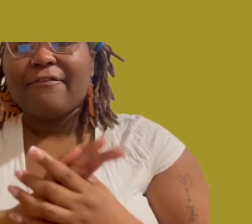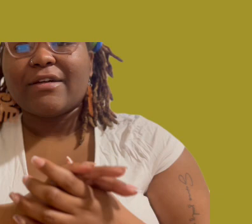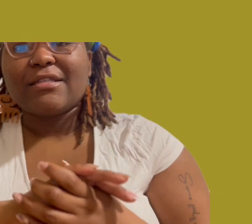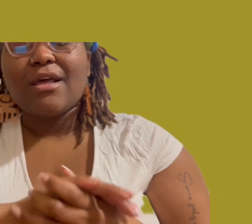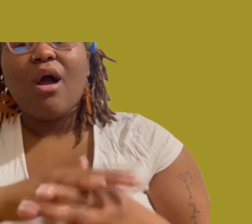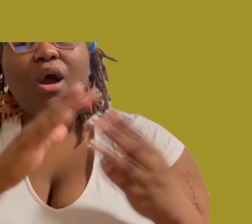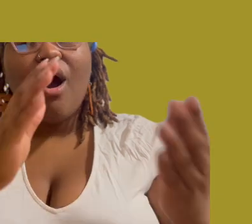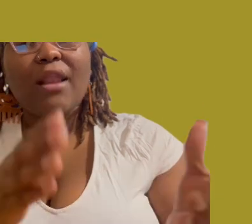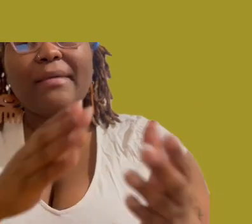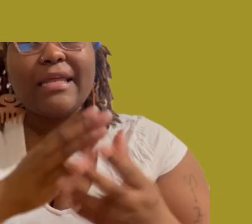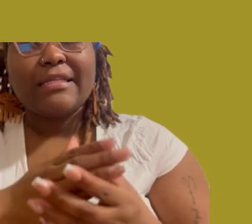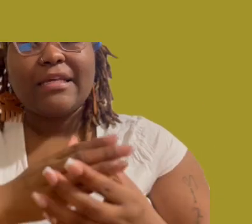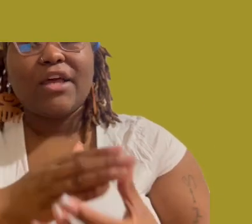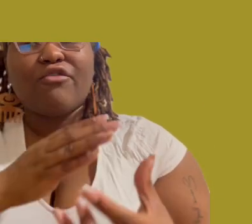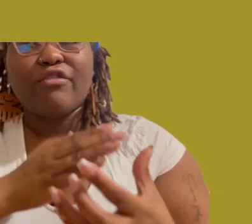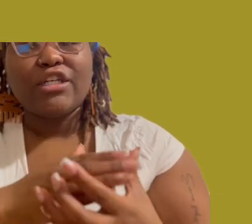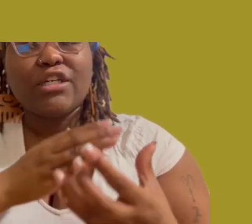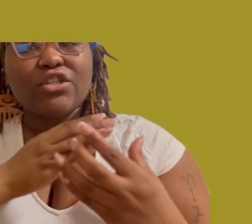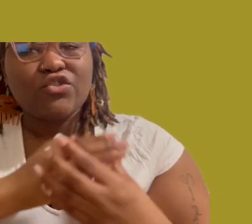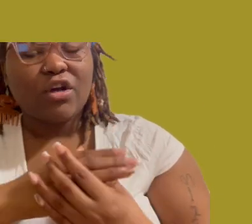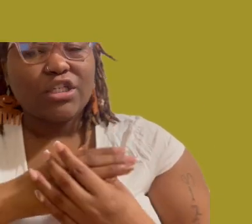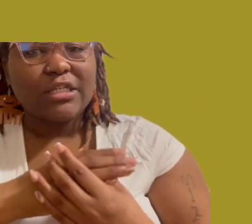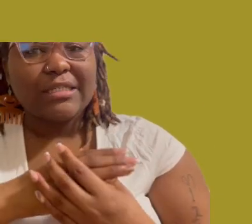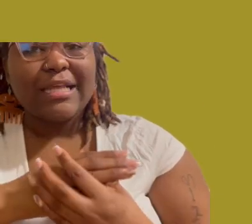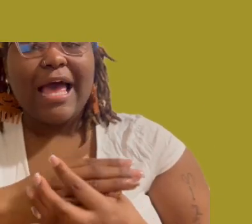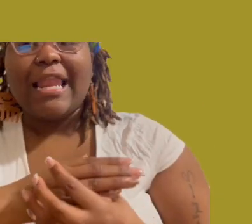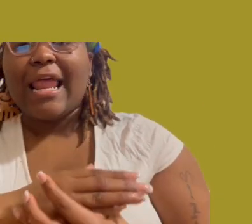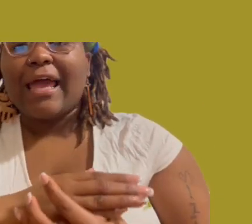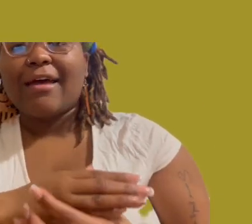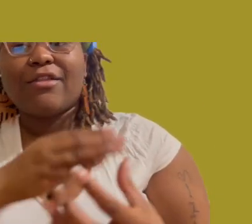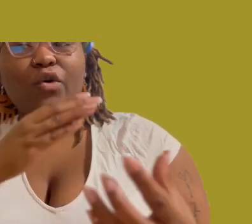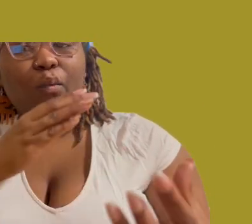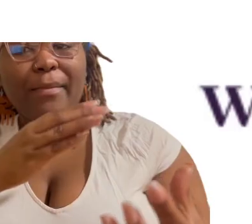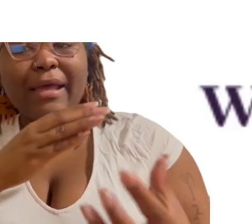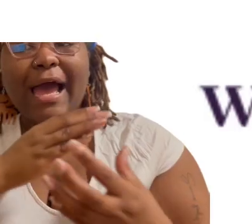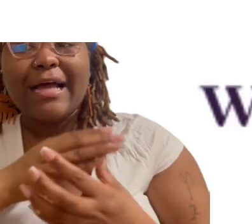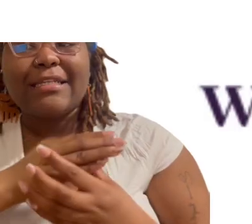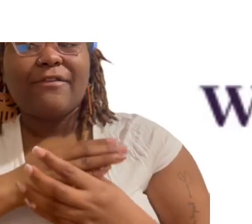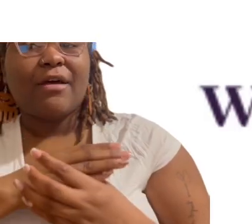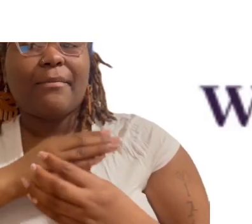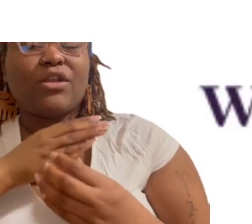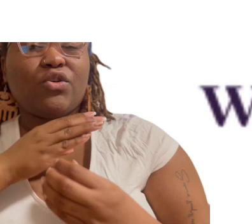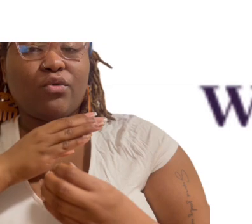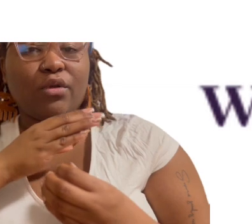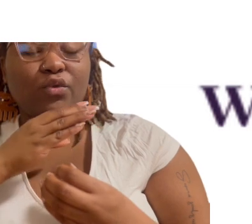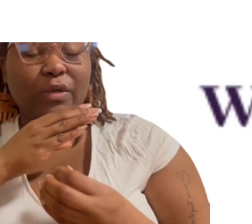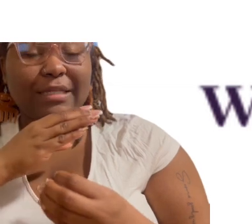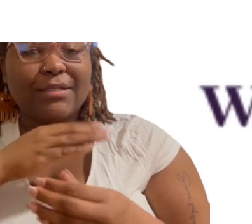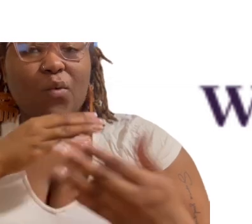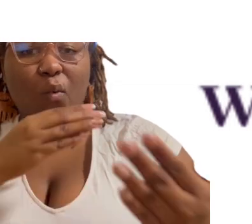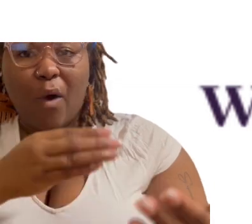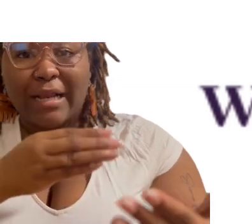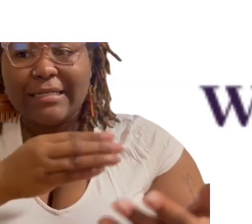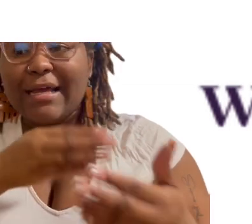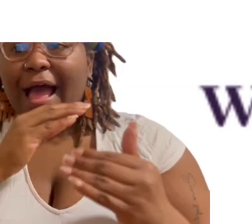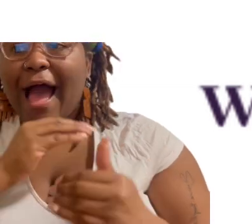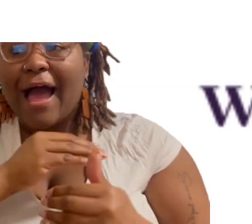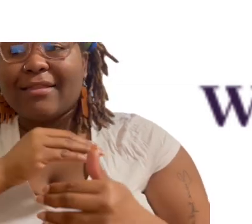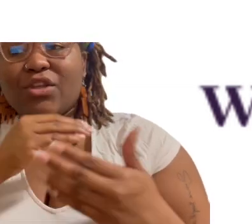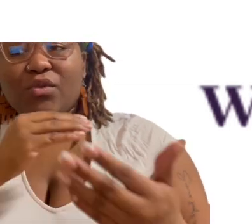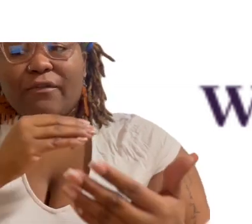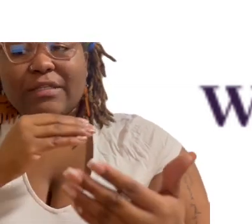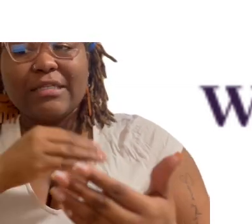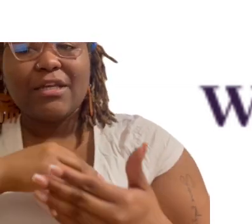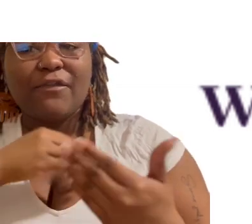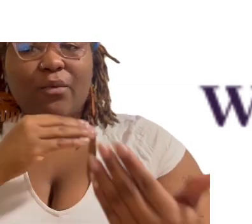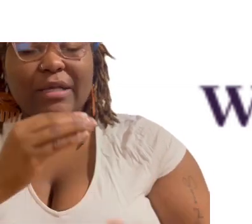These efforts culminated in regional structures like the Women and Development Unit, WAND, at